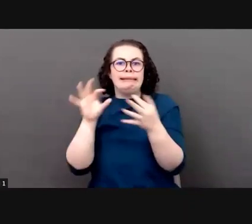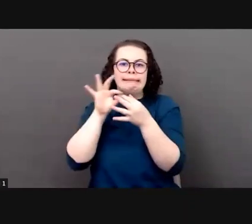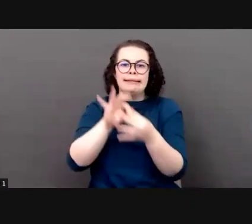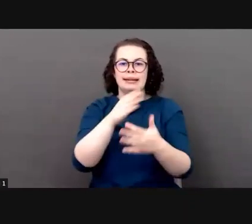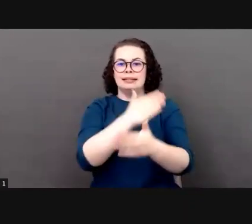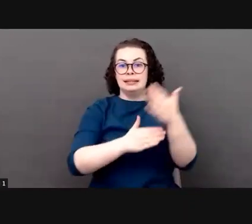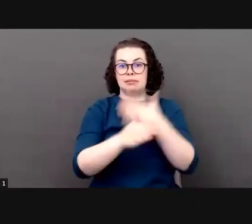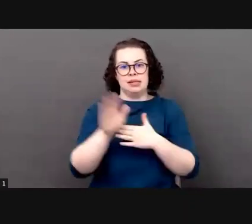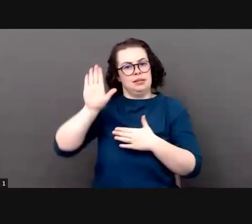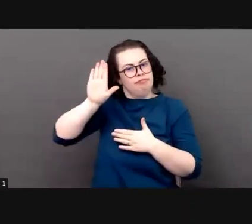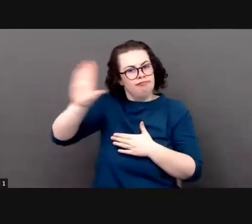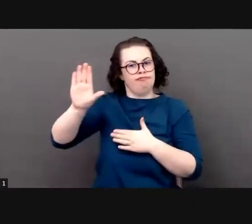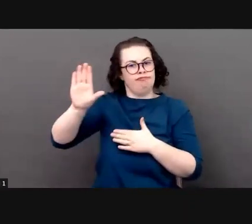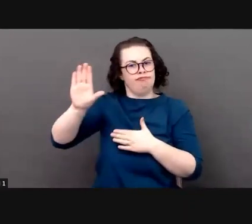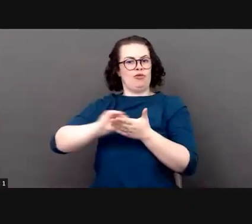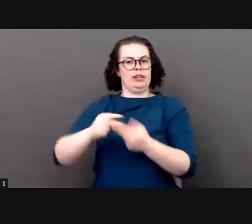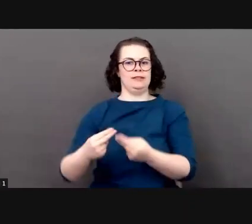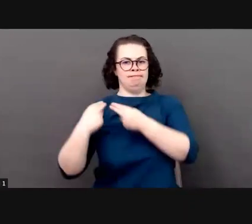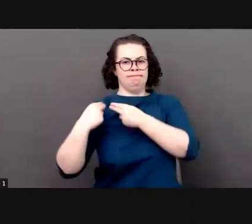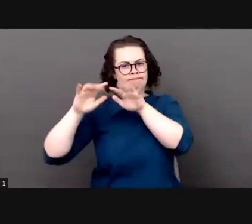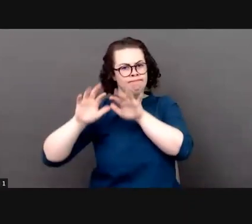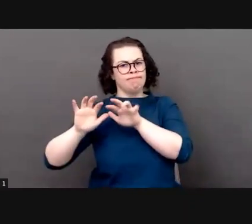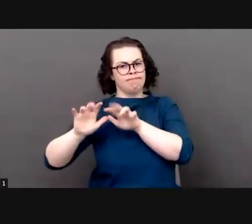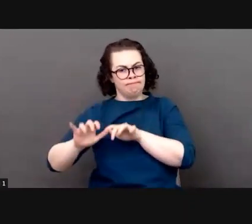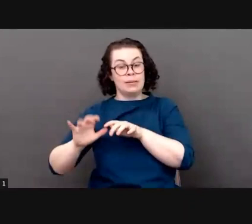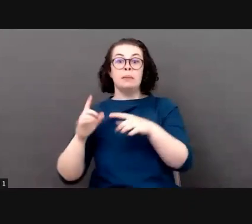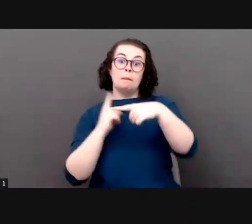disability policies, including the European Disability Strategy